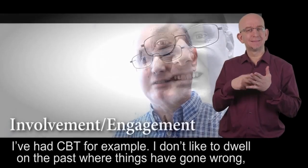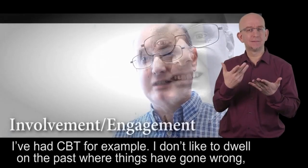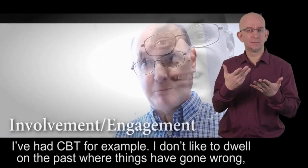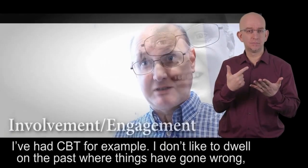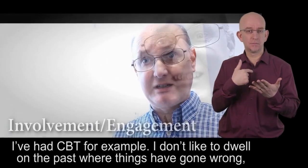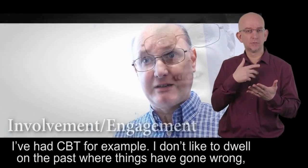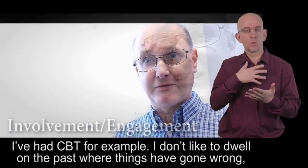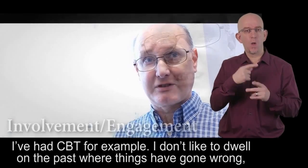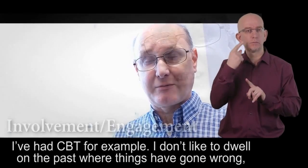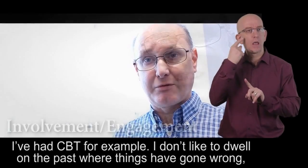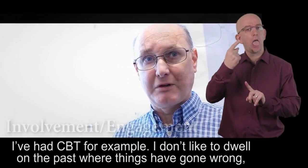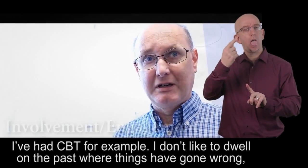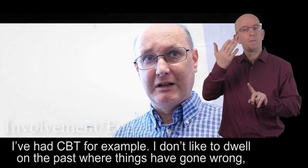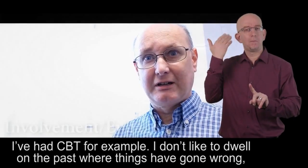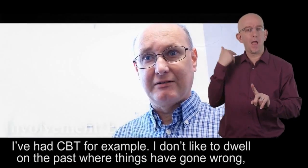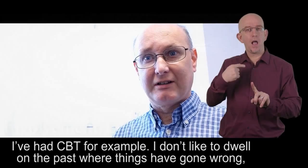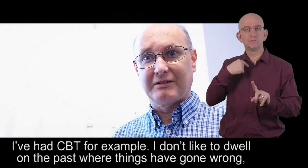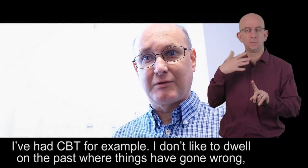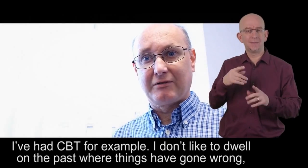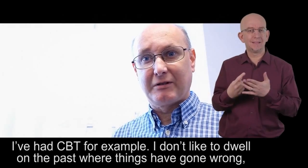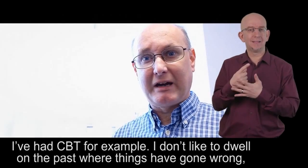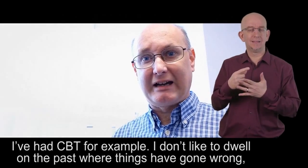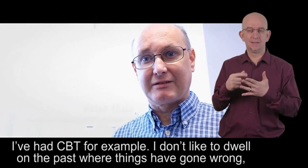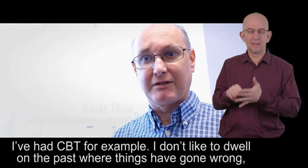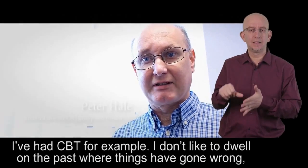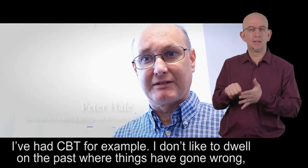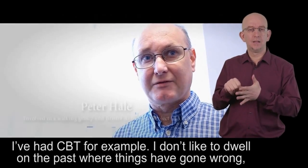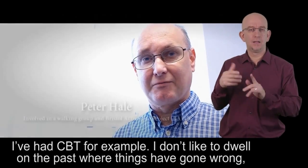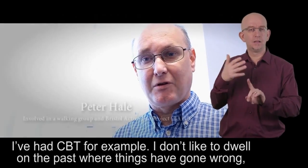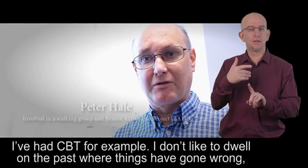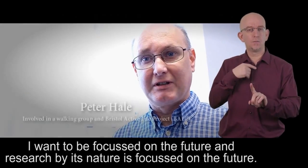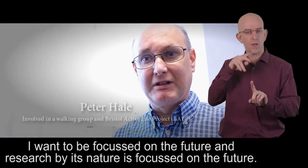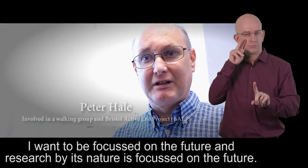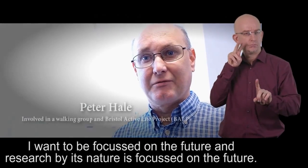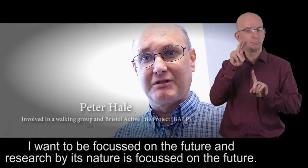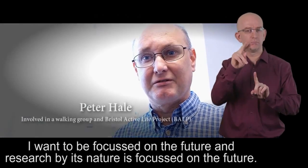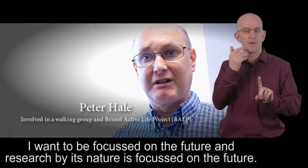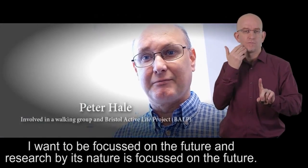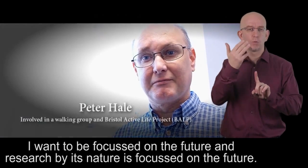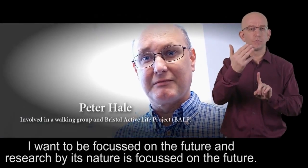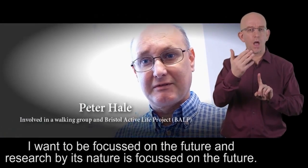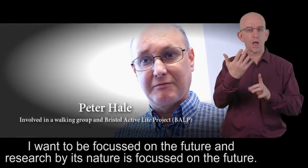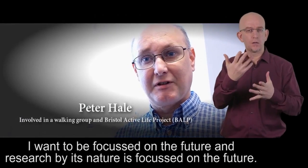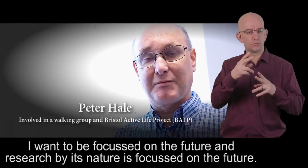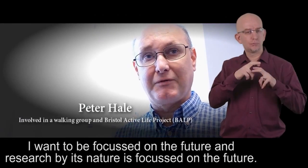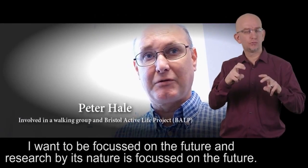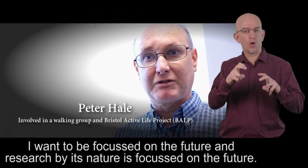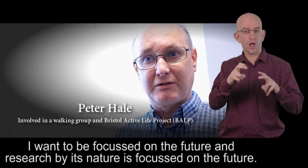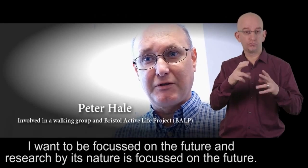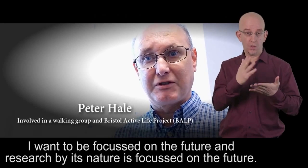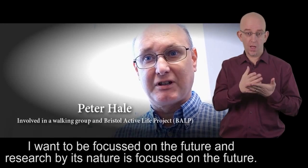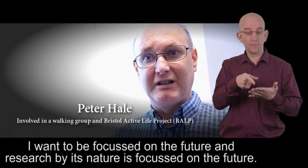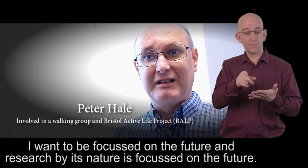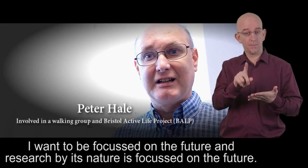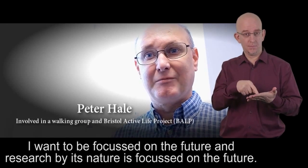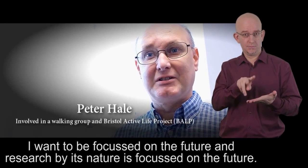CBT for example, I don't like to dwell on the past where things have gone wrong, I want to be focused